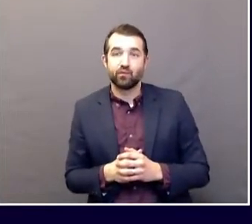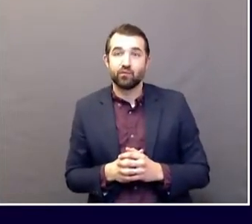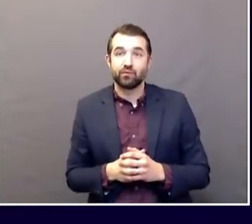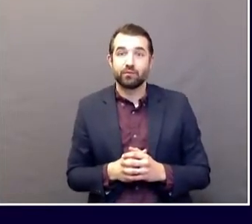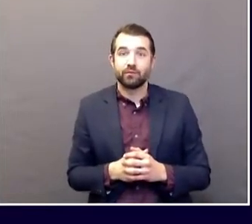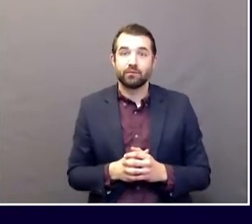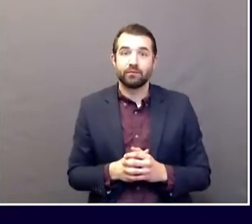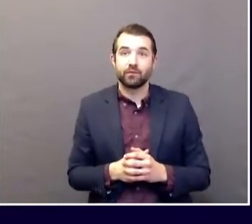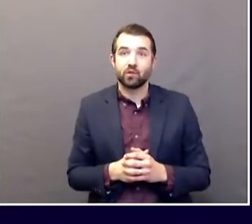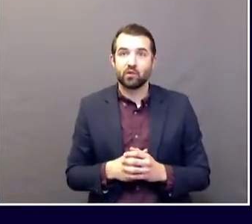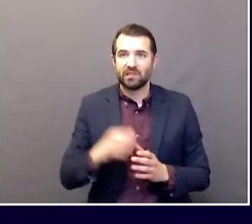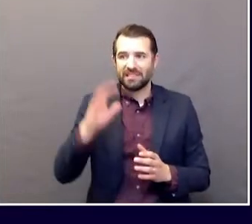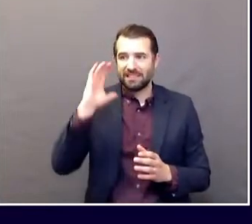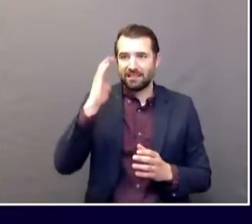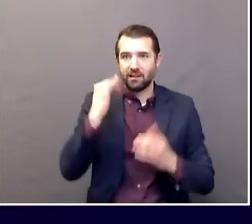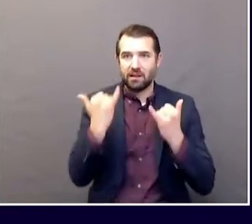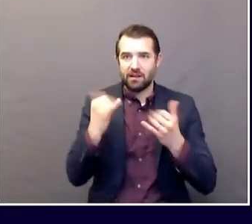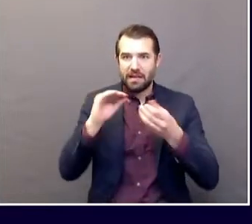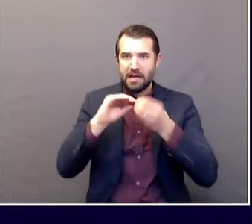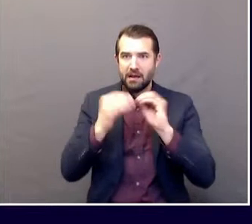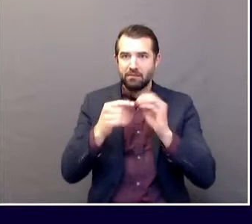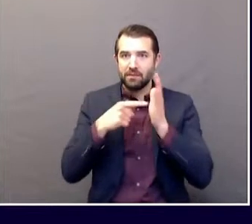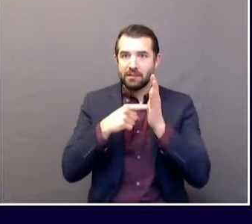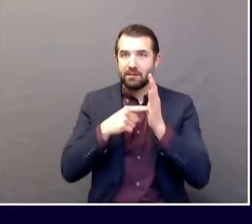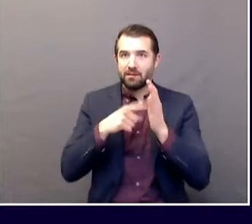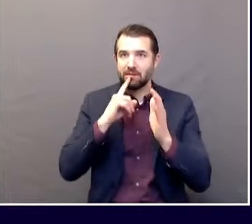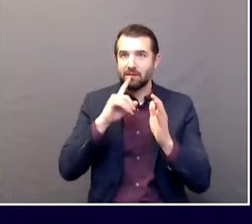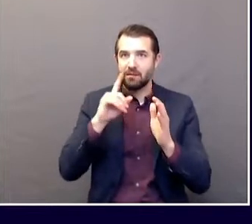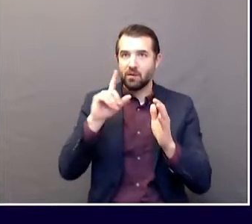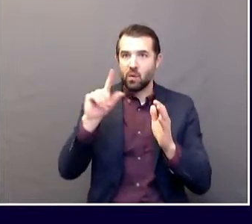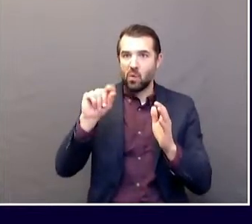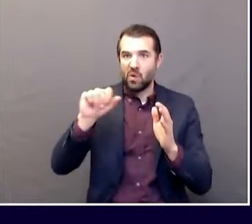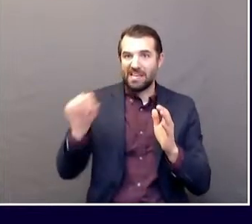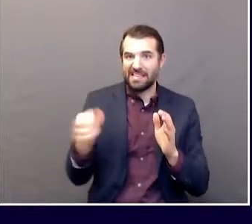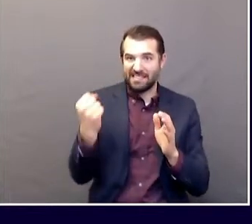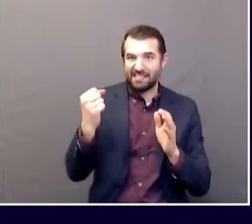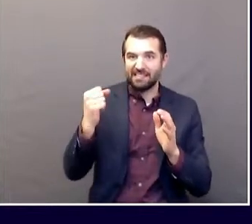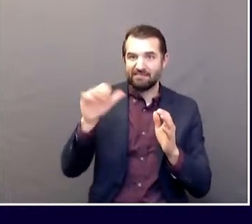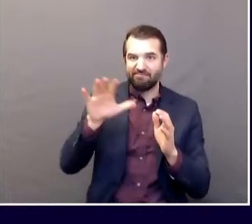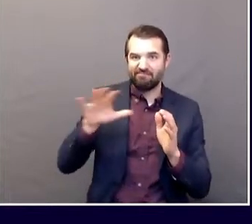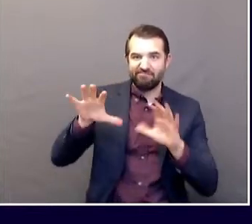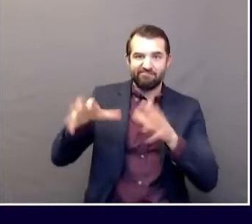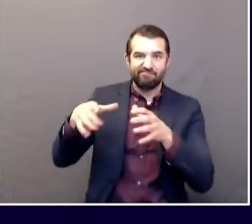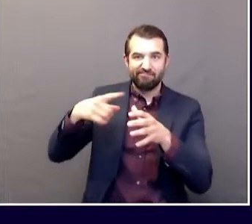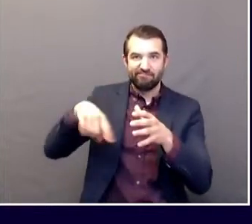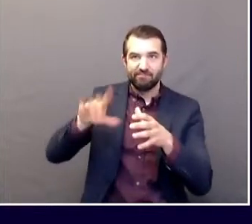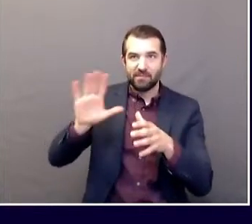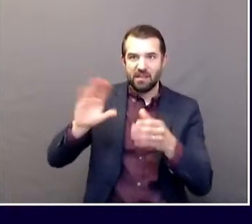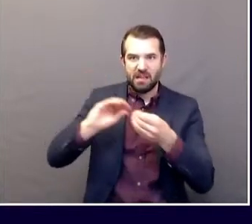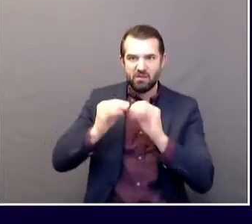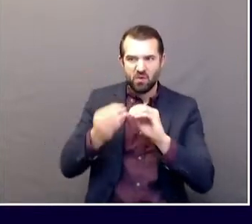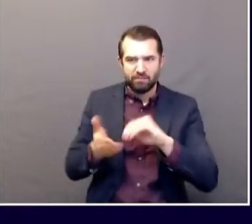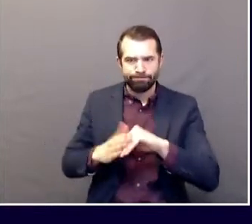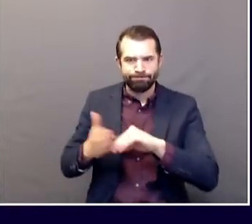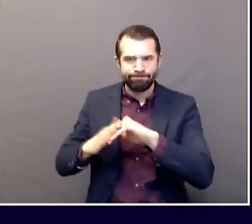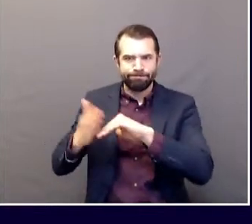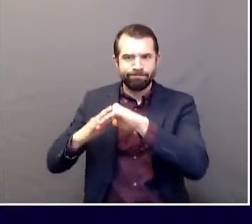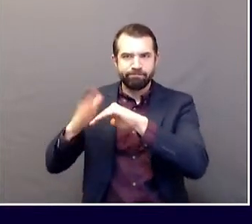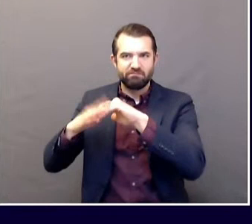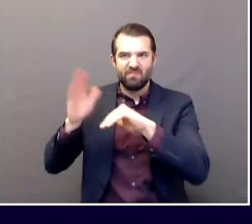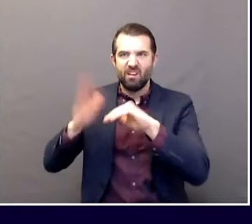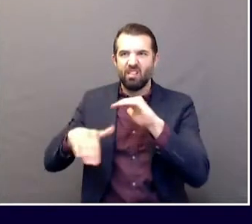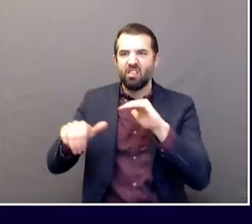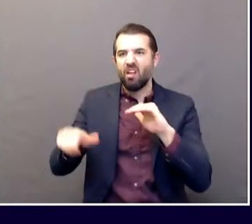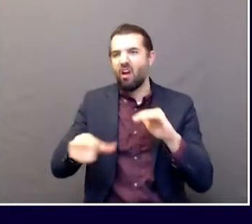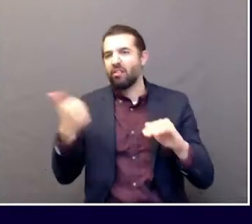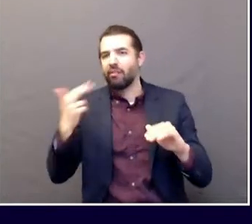20s seem to be getting COVID at a faster rate than some of the other age groups, especially since the new year started. Is there any indication